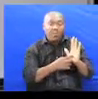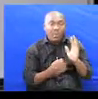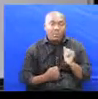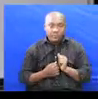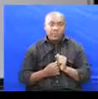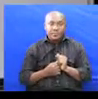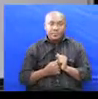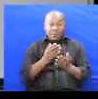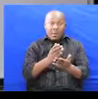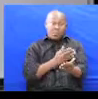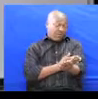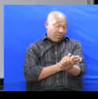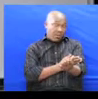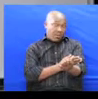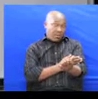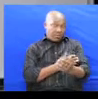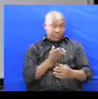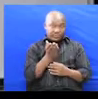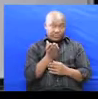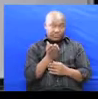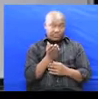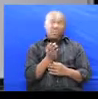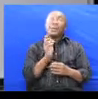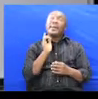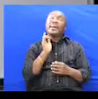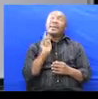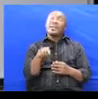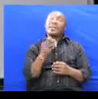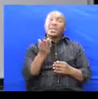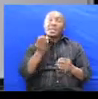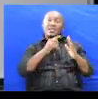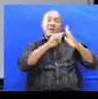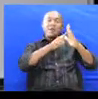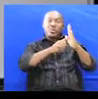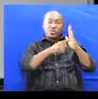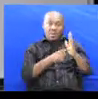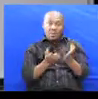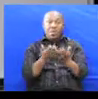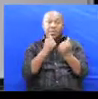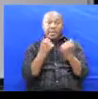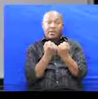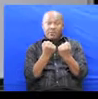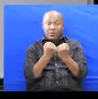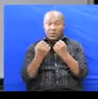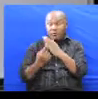But before we go for examples, there's another formula we can develop from this